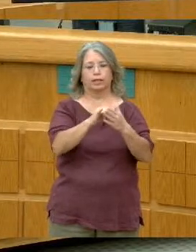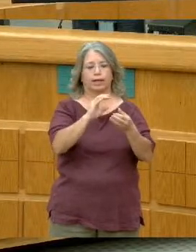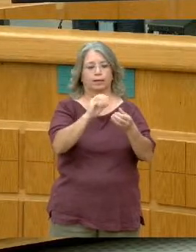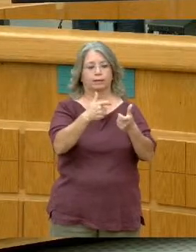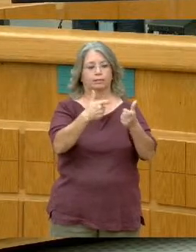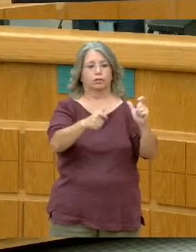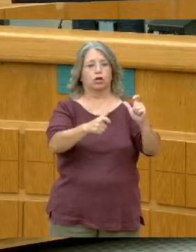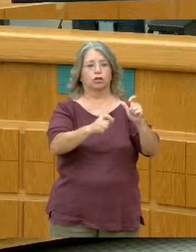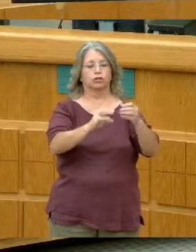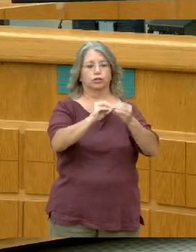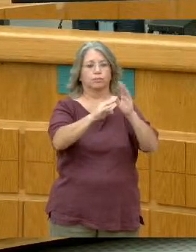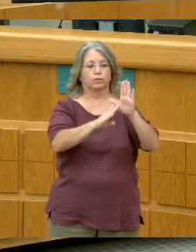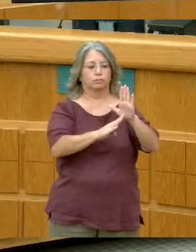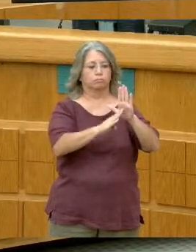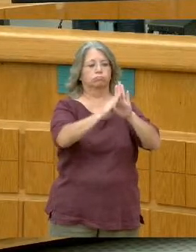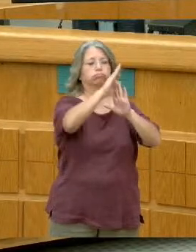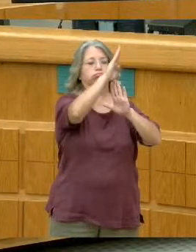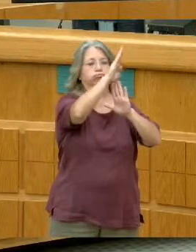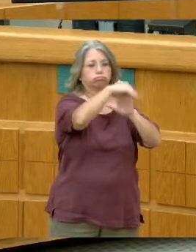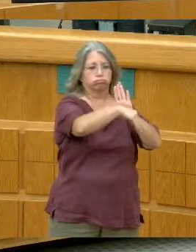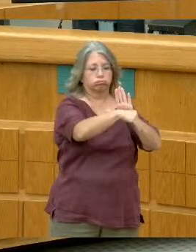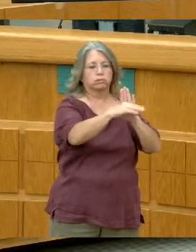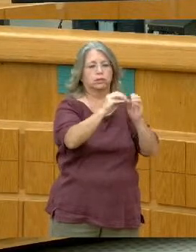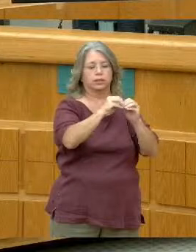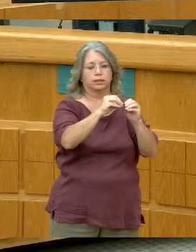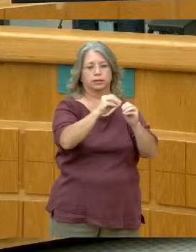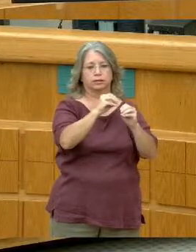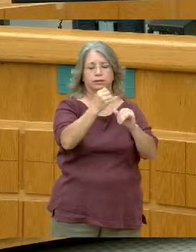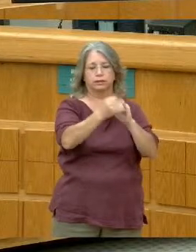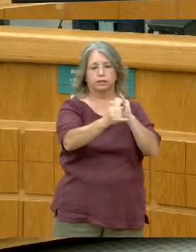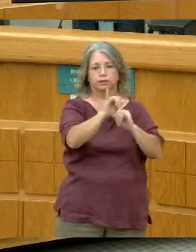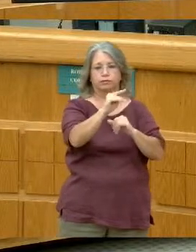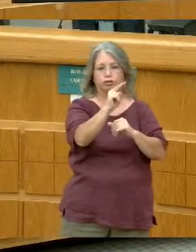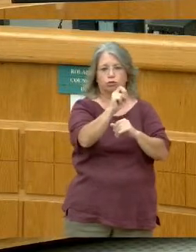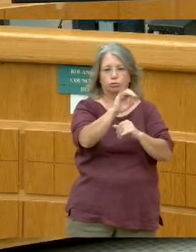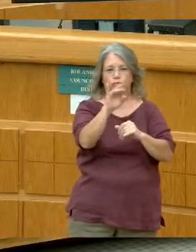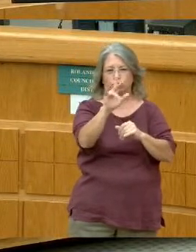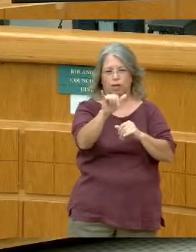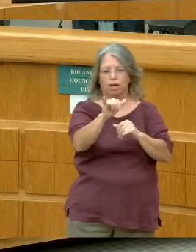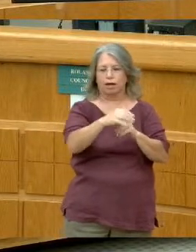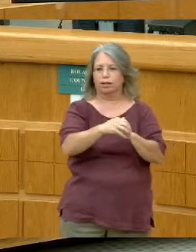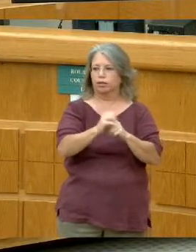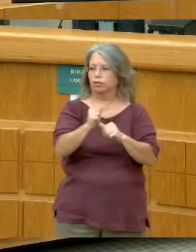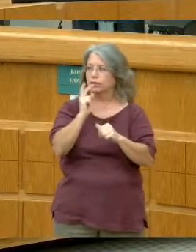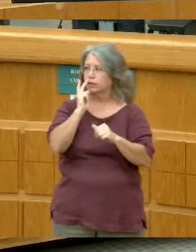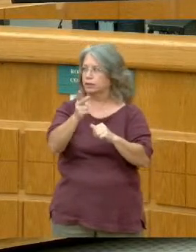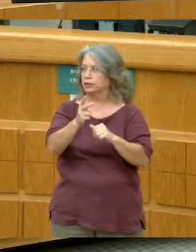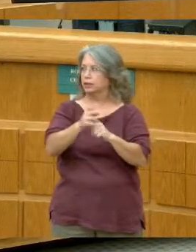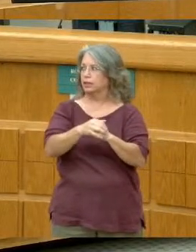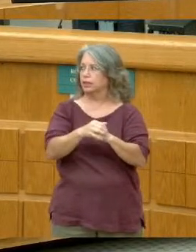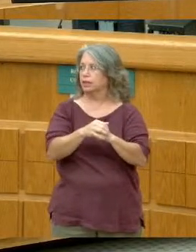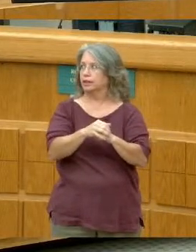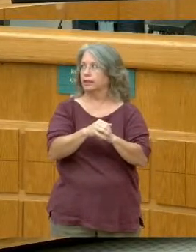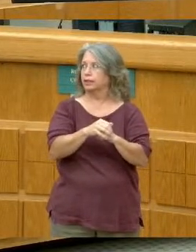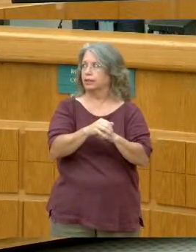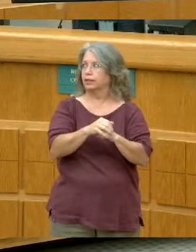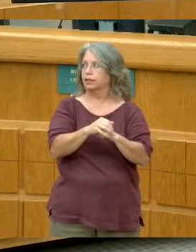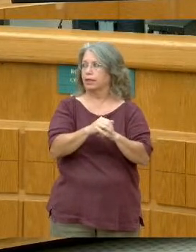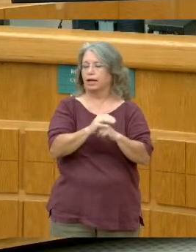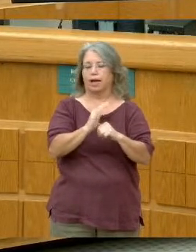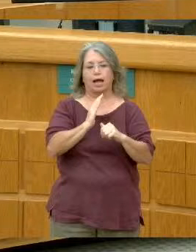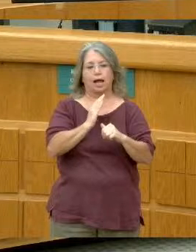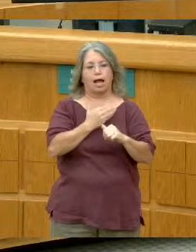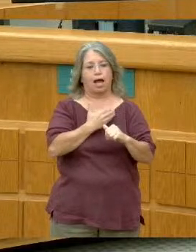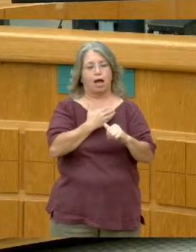new cases in late June and July. You can see maybe from your TV or your phone that our trend line